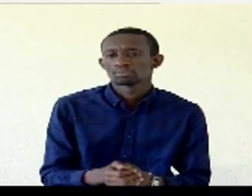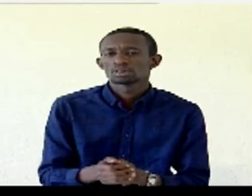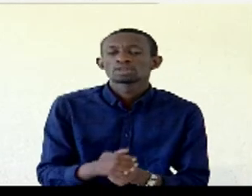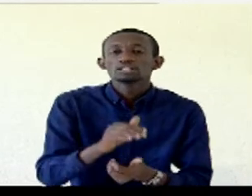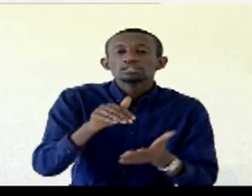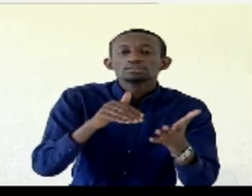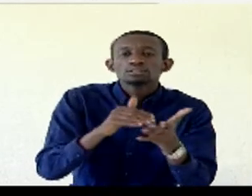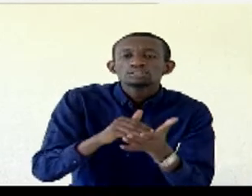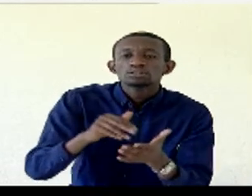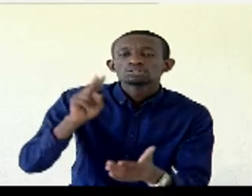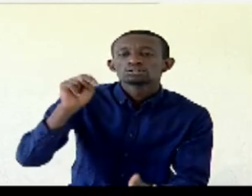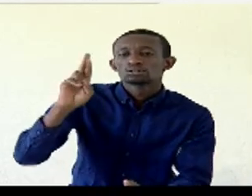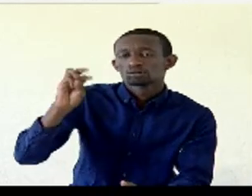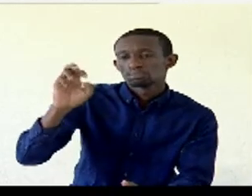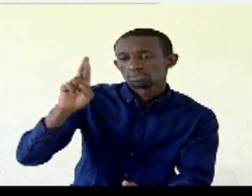Centromere here,